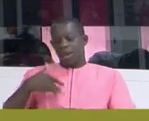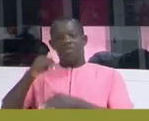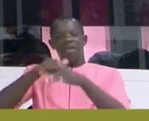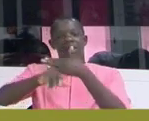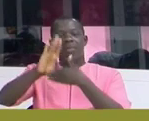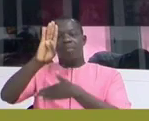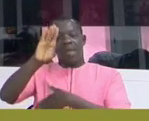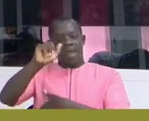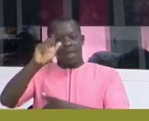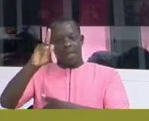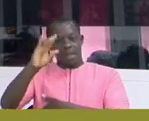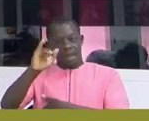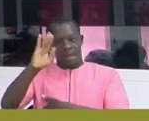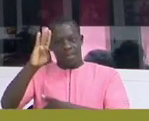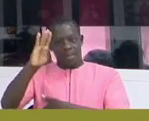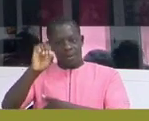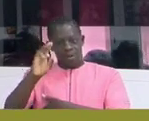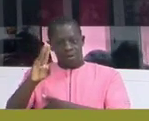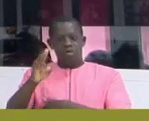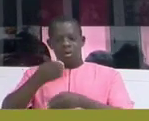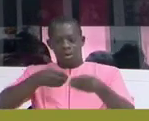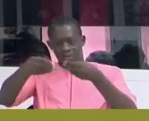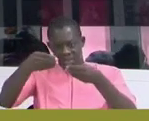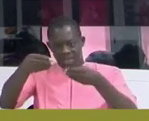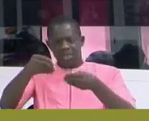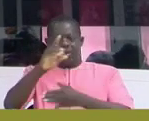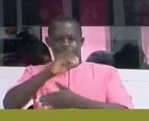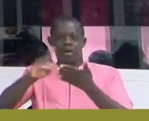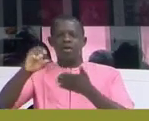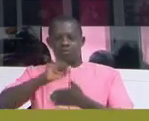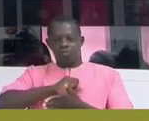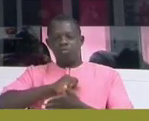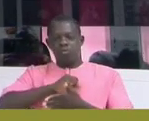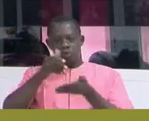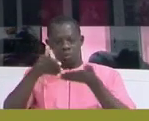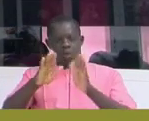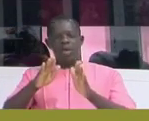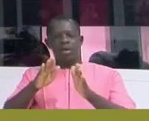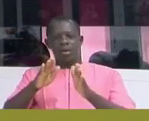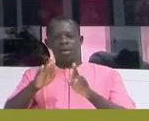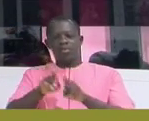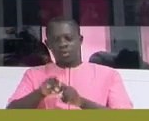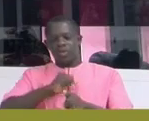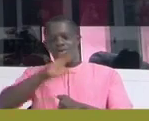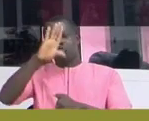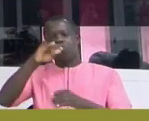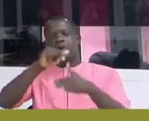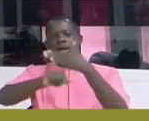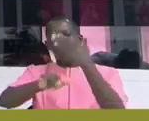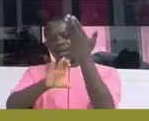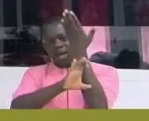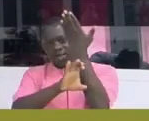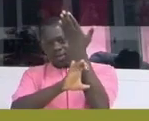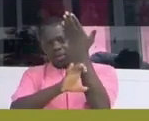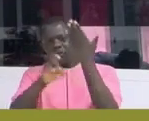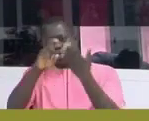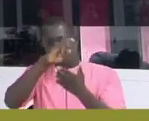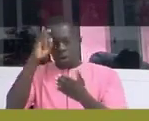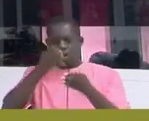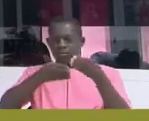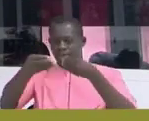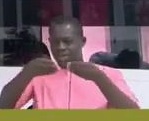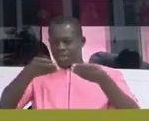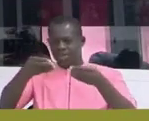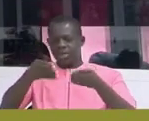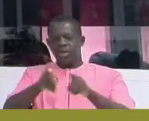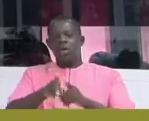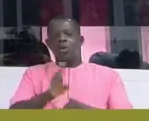for the people of the petty trading is part of our being and I also did that in customers. So we want to